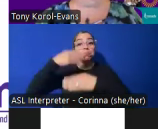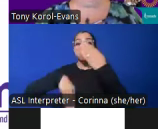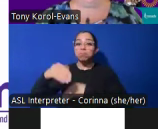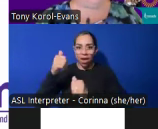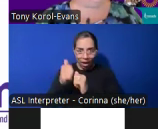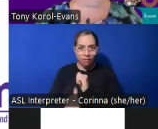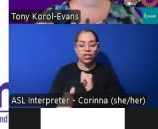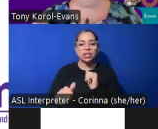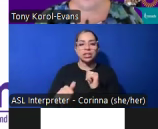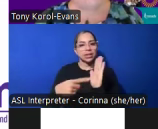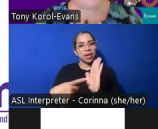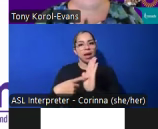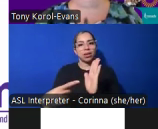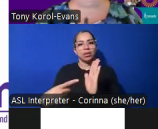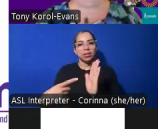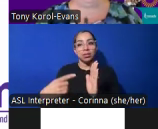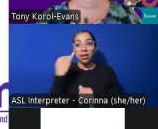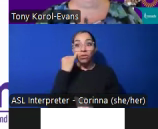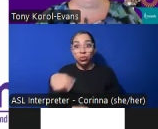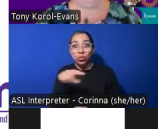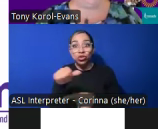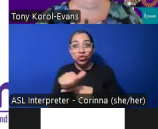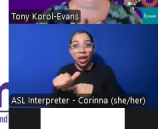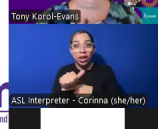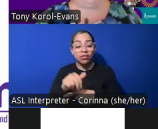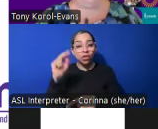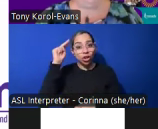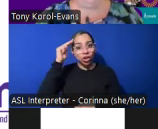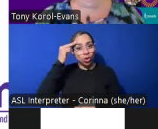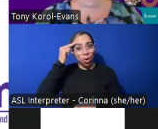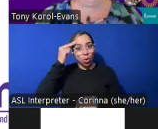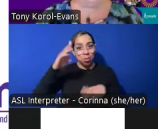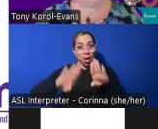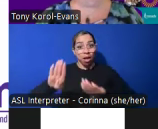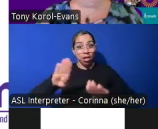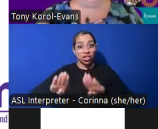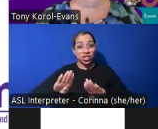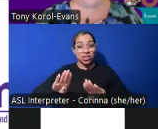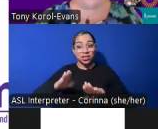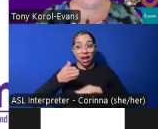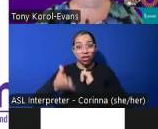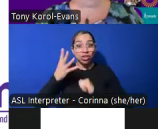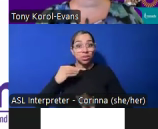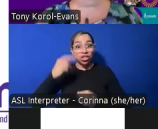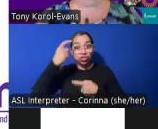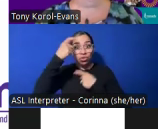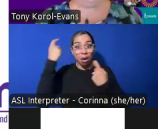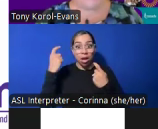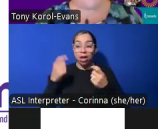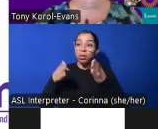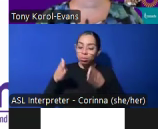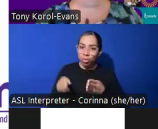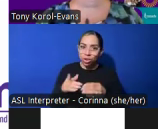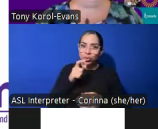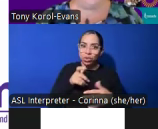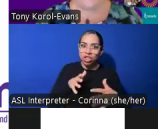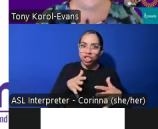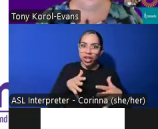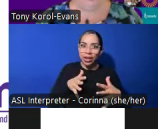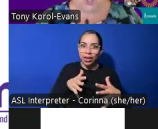Anybody who had been trained in neurobiology of trauma would have known. The person who is shaking, who is crying, who